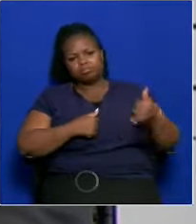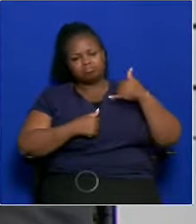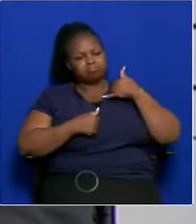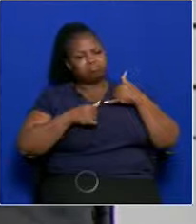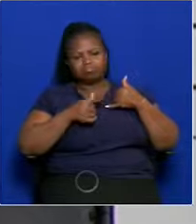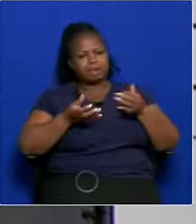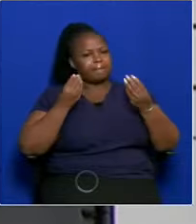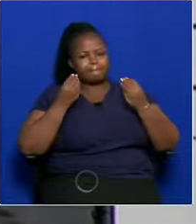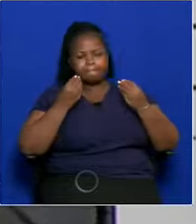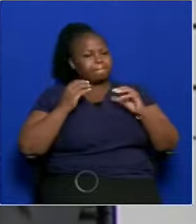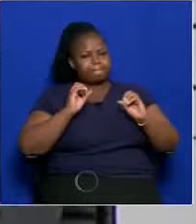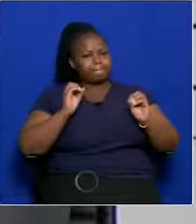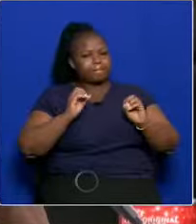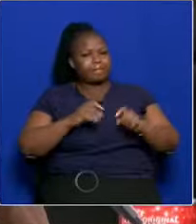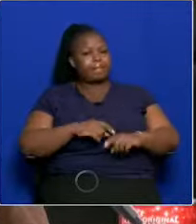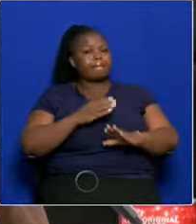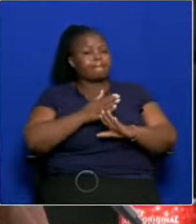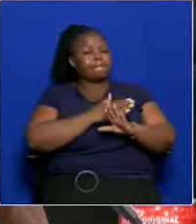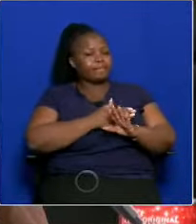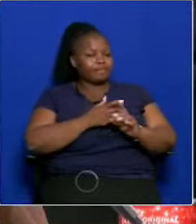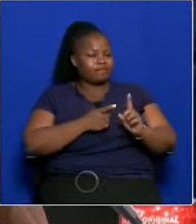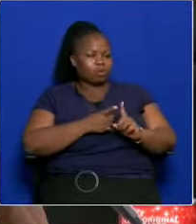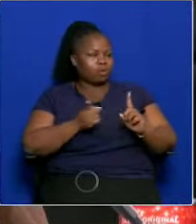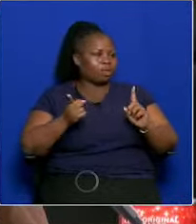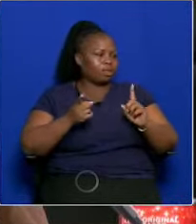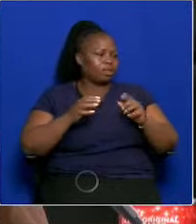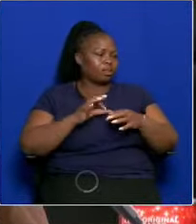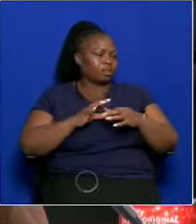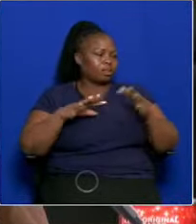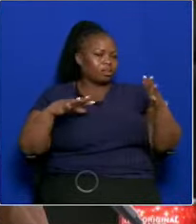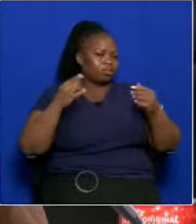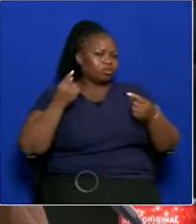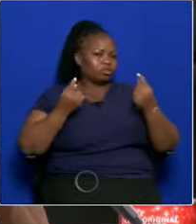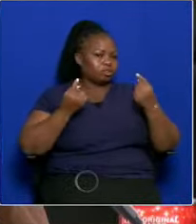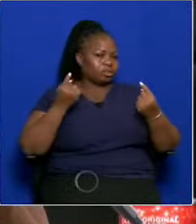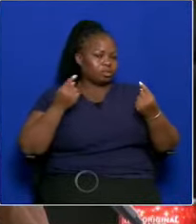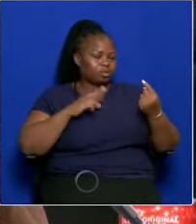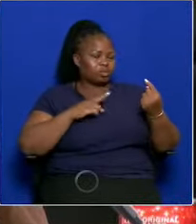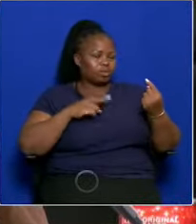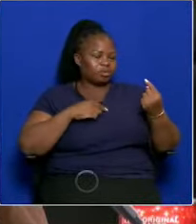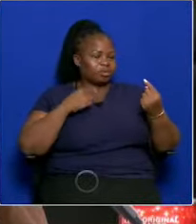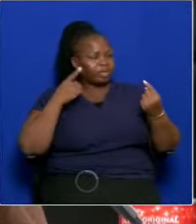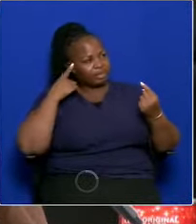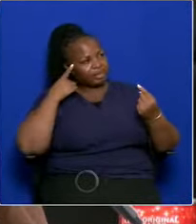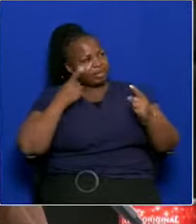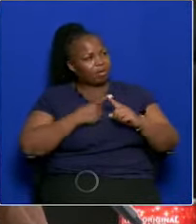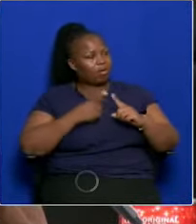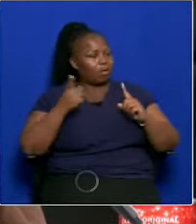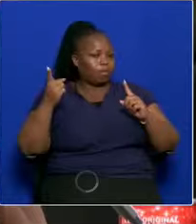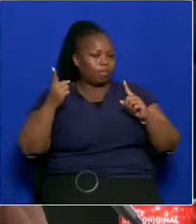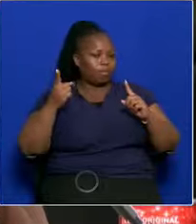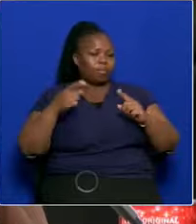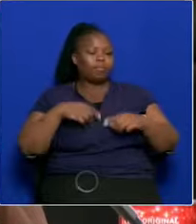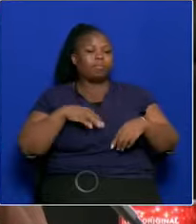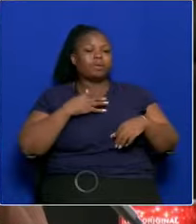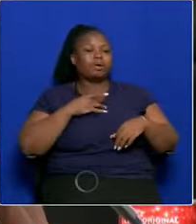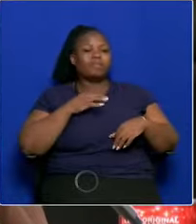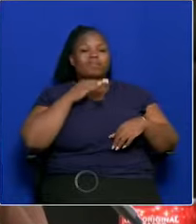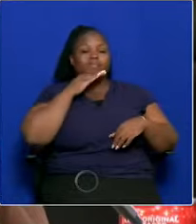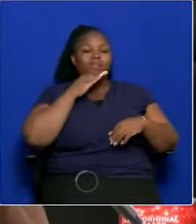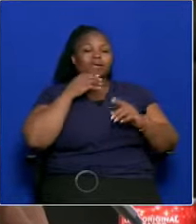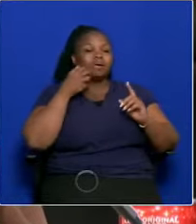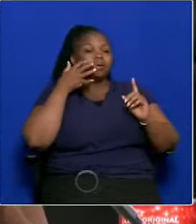General, before we lose each other, because I may have lost you along the way, I'm not suggesting that Mr. Matlala called